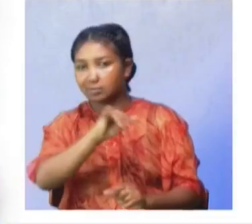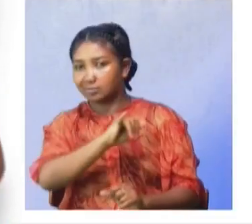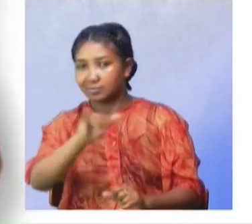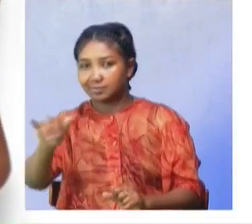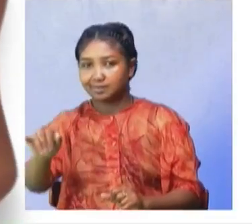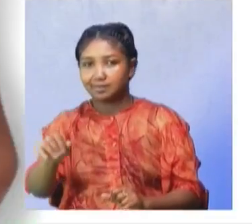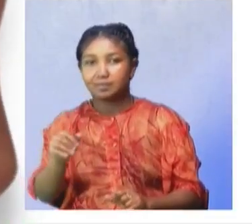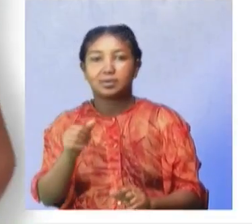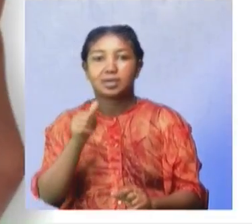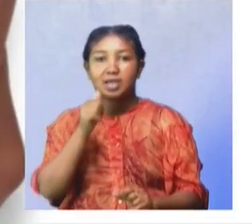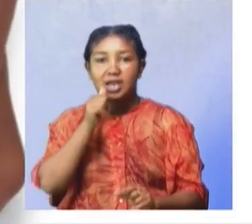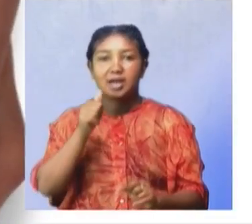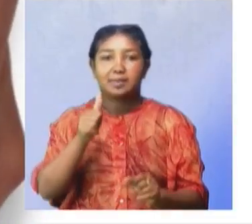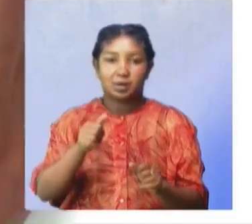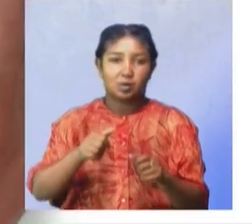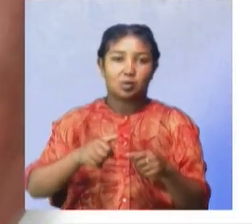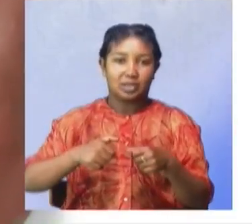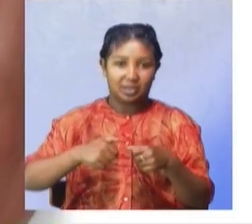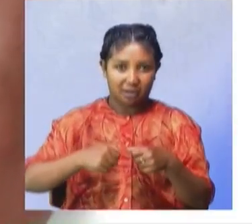her nail.